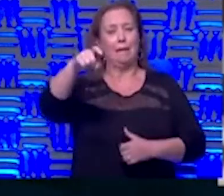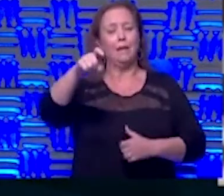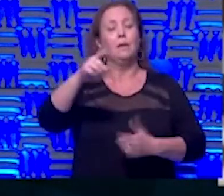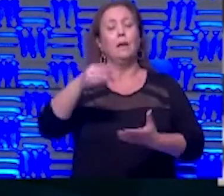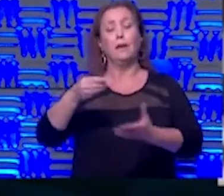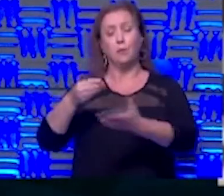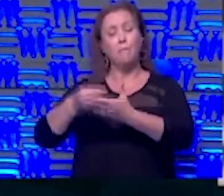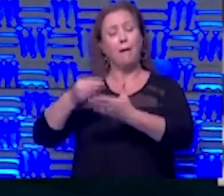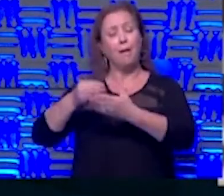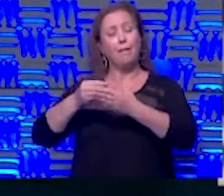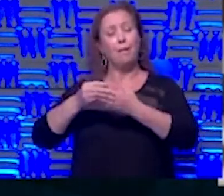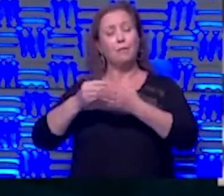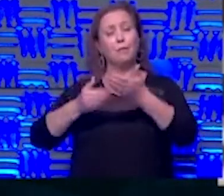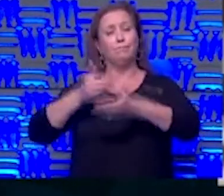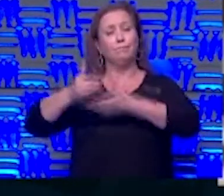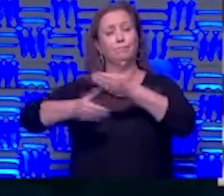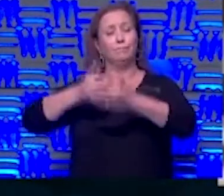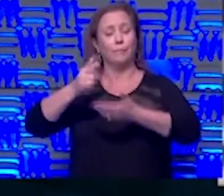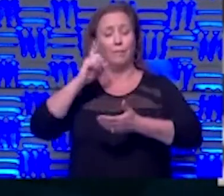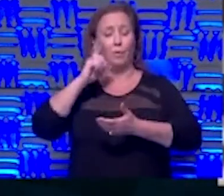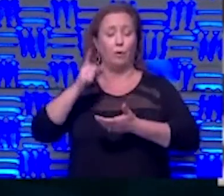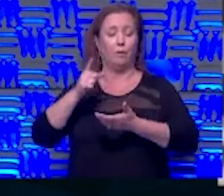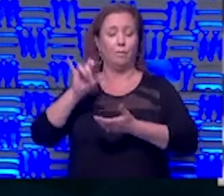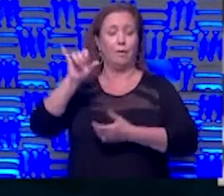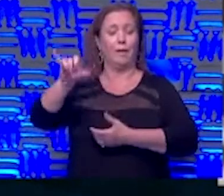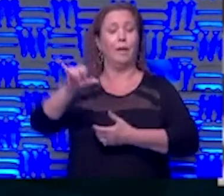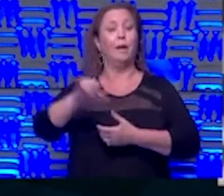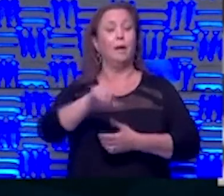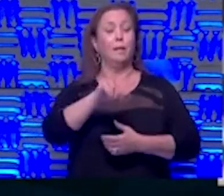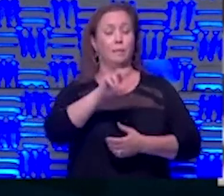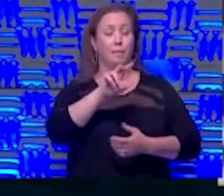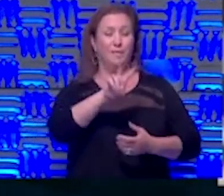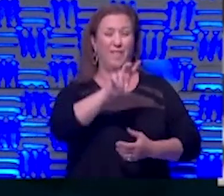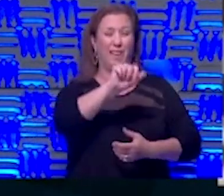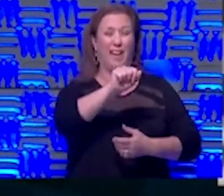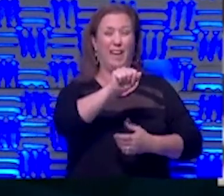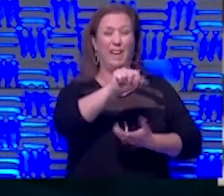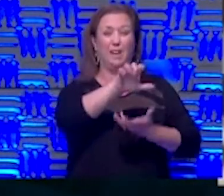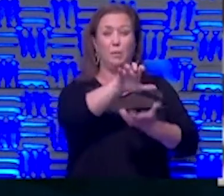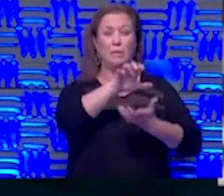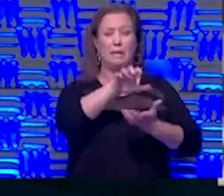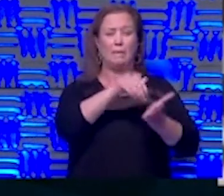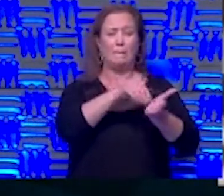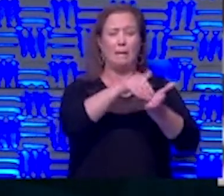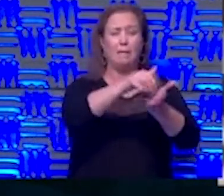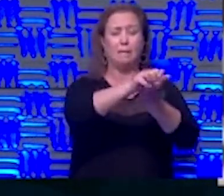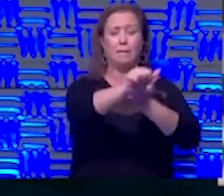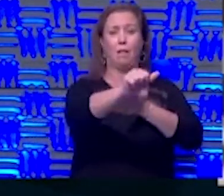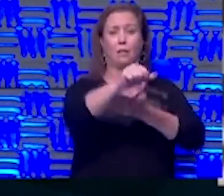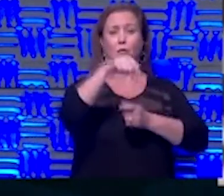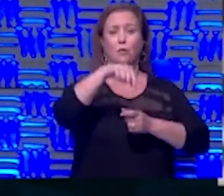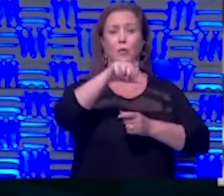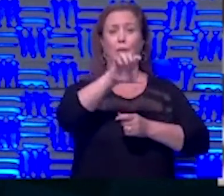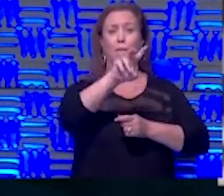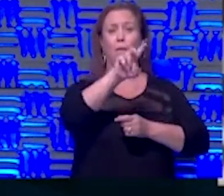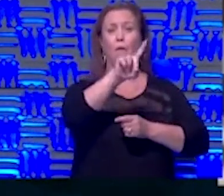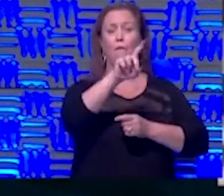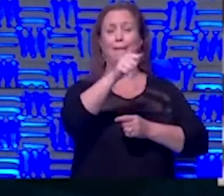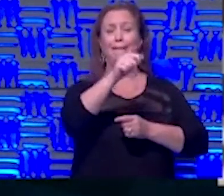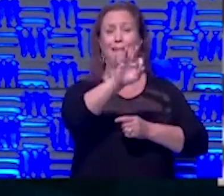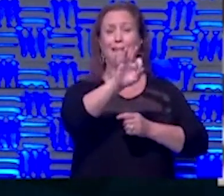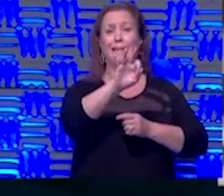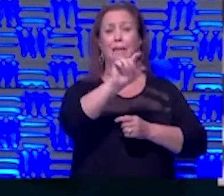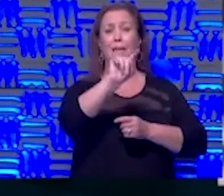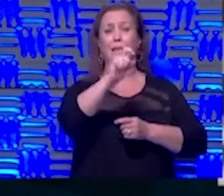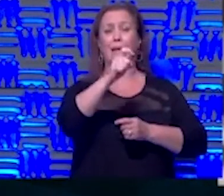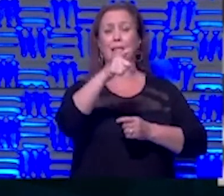support of healthcare. We put a lot of money not only into VA. The VA received millions of dollars during COVID-19 from the taxpayers,